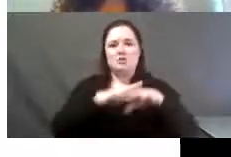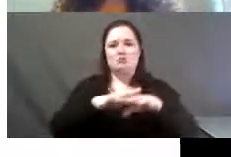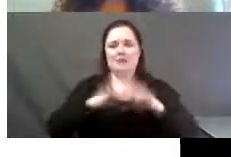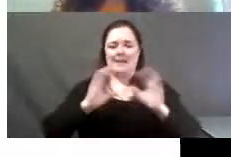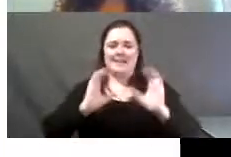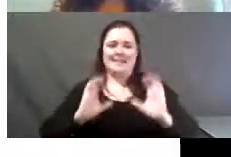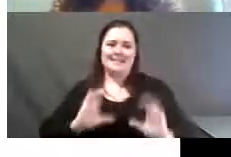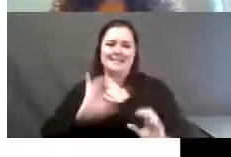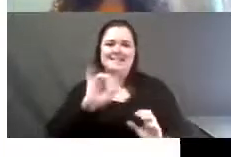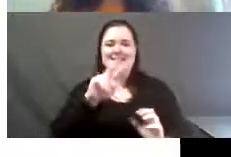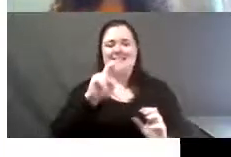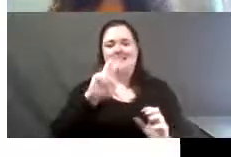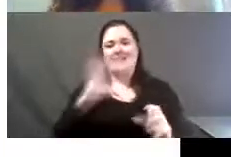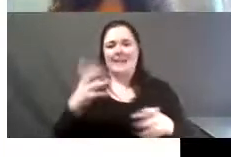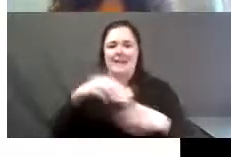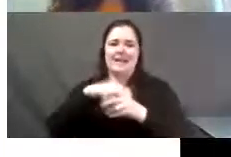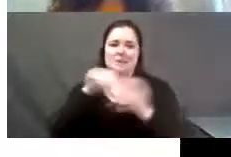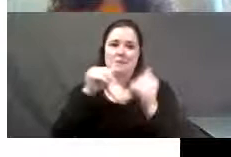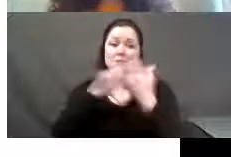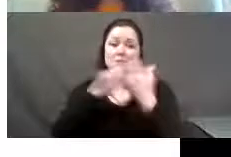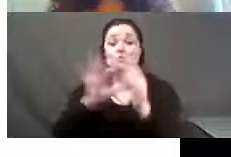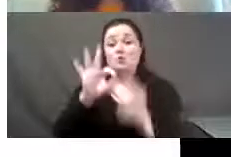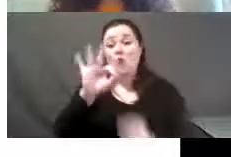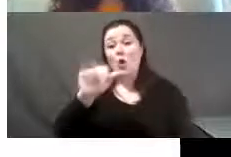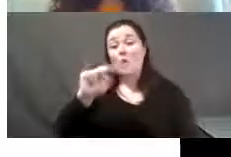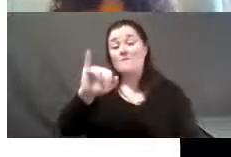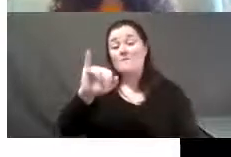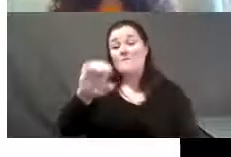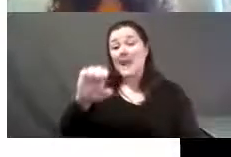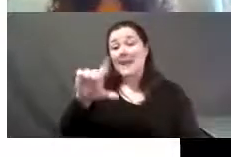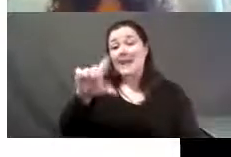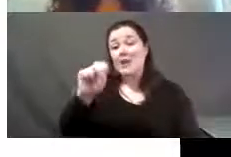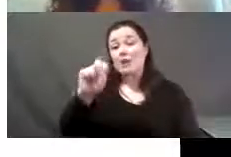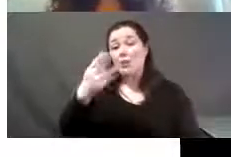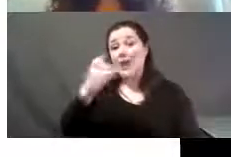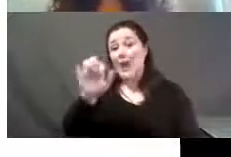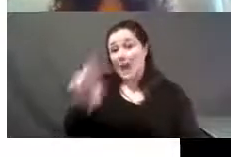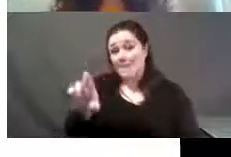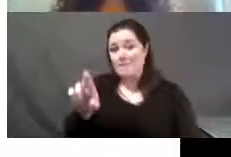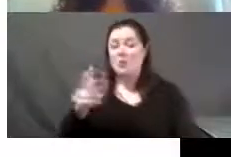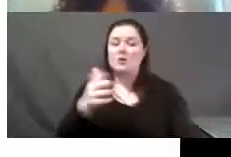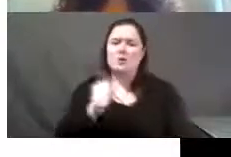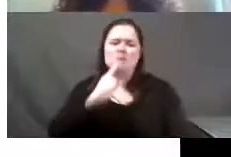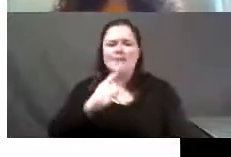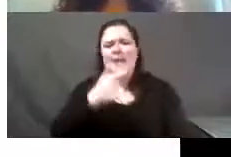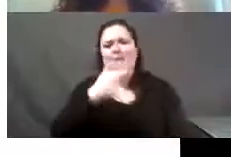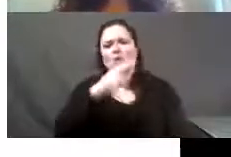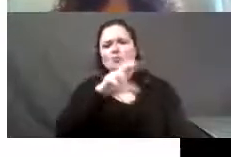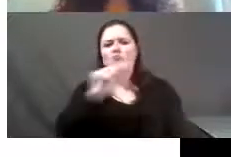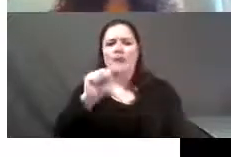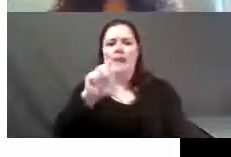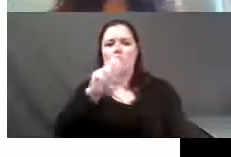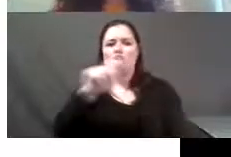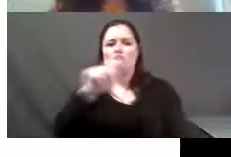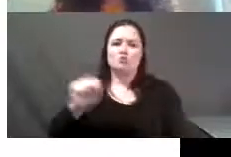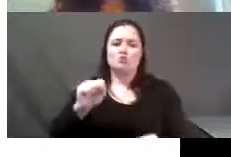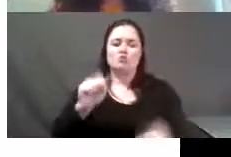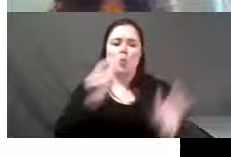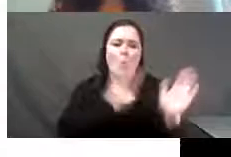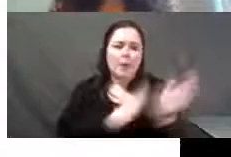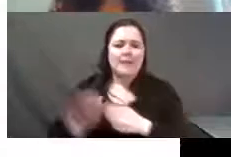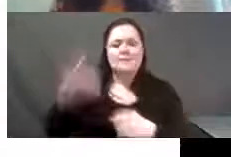similar to how Fanny Lou Hamer, she did a lot of grassroots organizing, voter engagement,